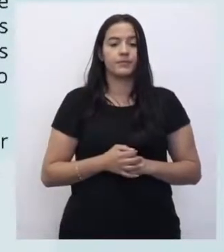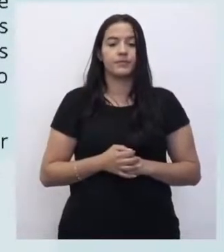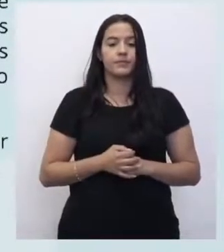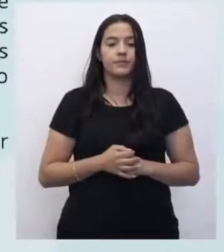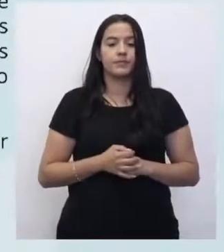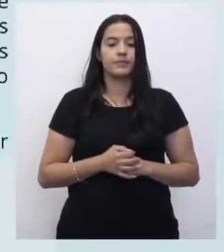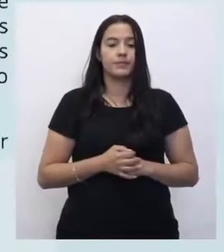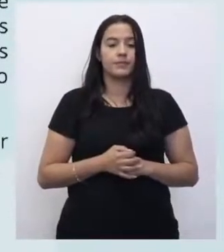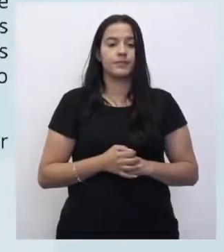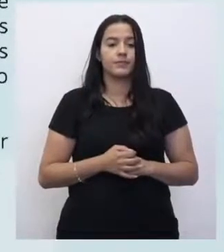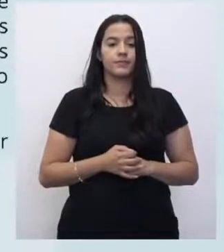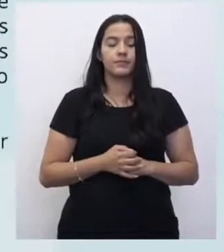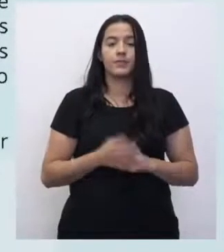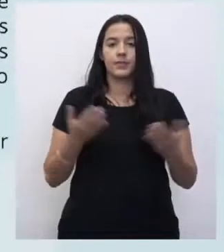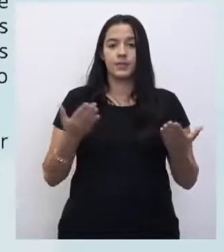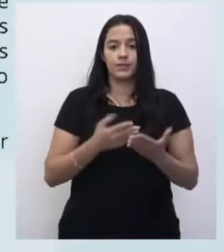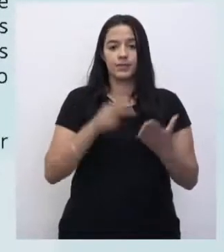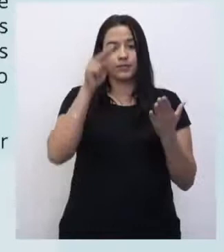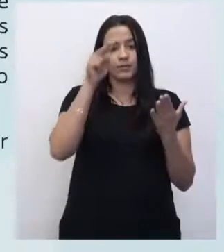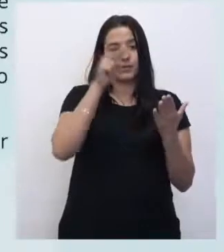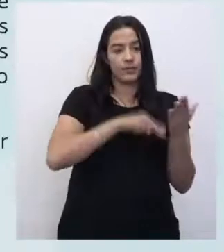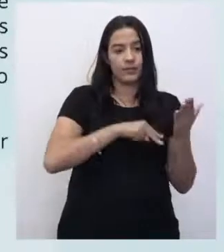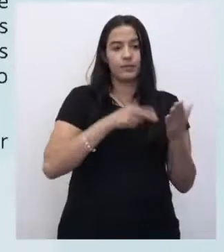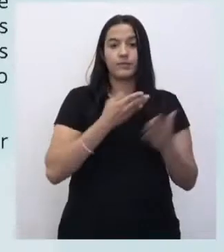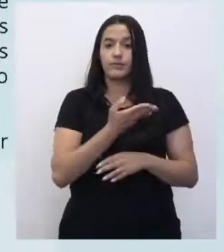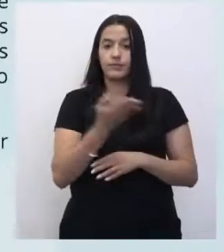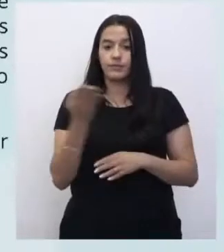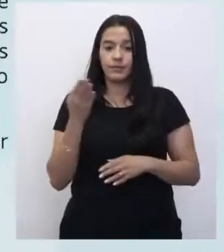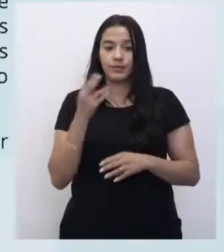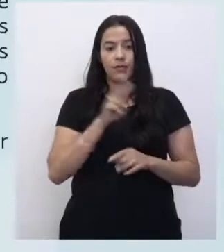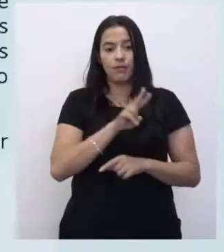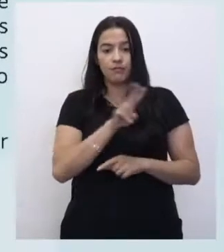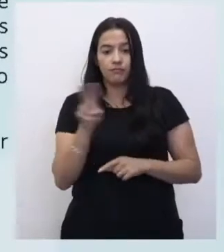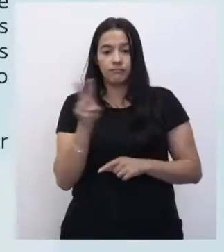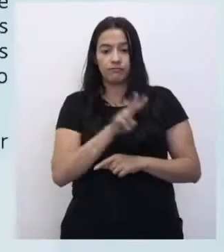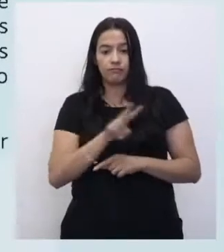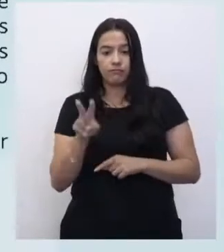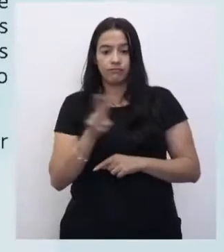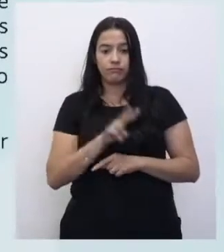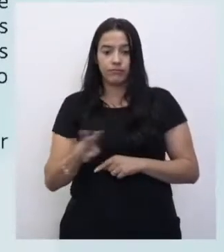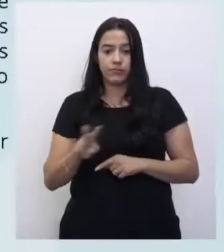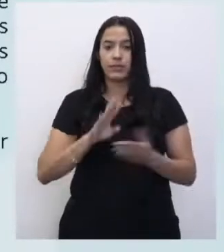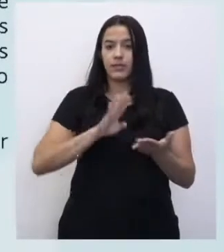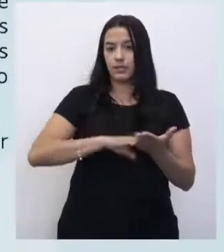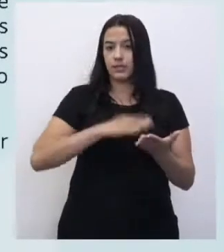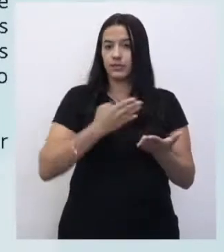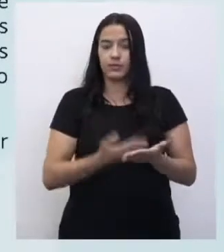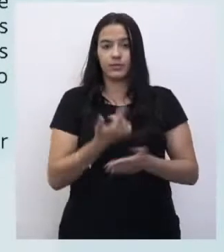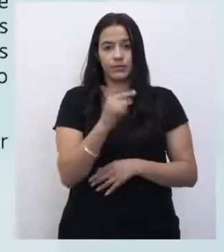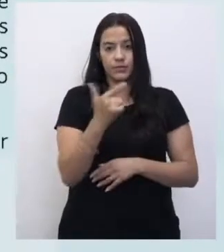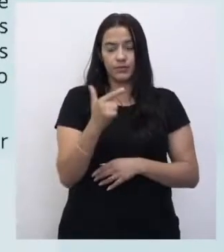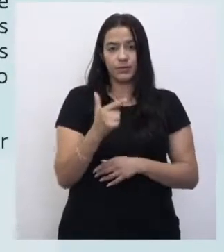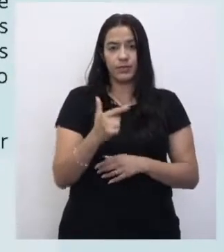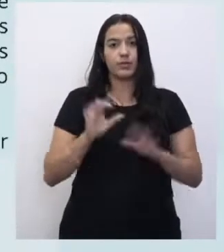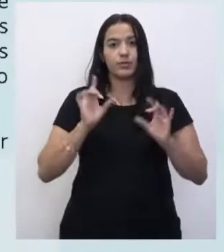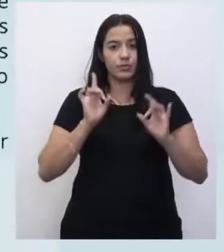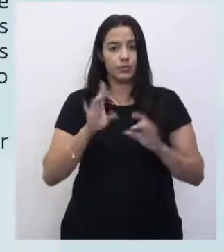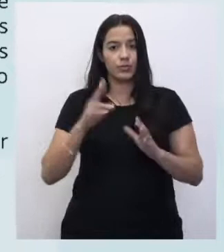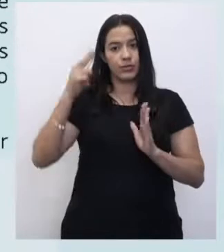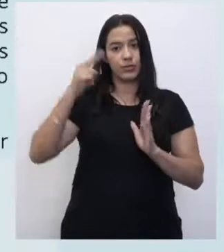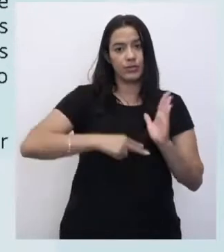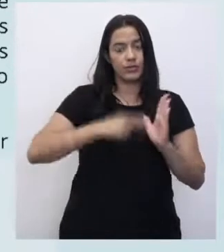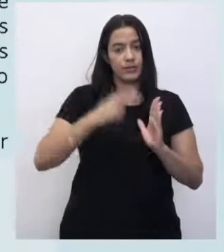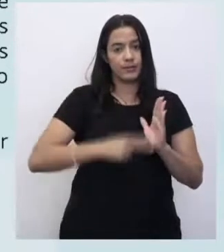teacher reads it. Então eu vou ler o texto para vocês e vocês vão seguir o texto comigo. Por enquanto, sem a tradução, tá? A gente só vai ler o texto,